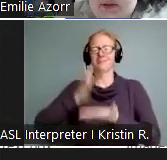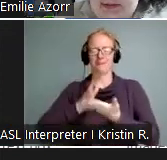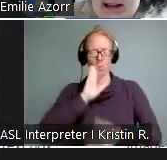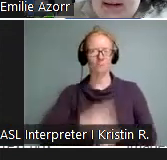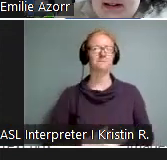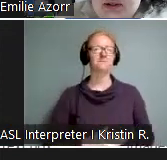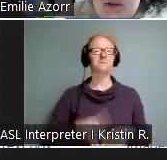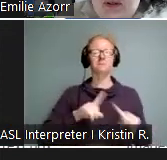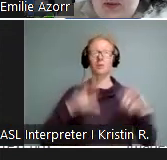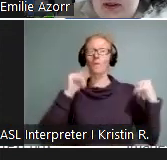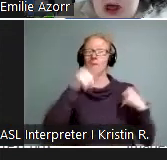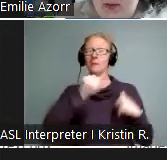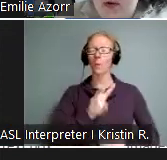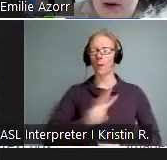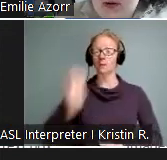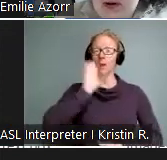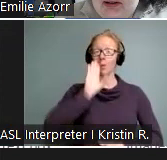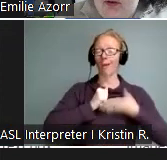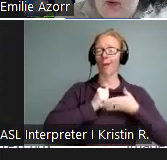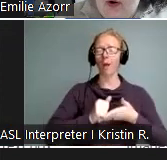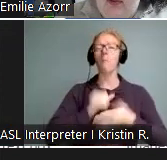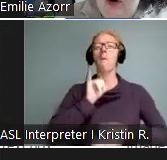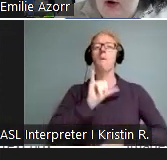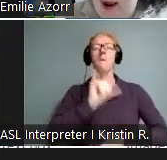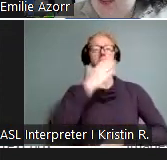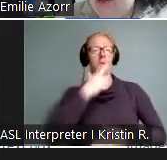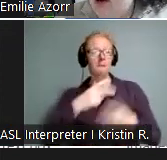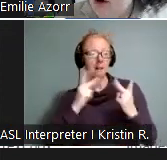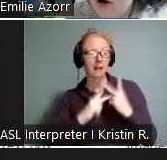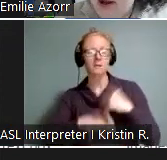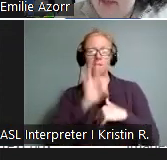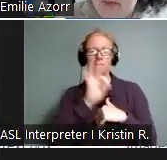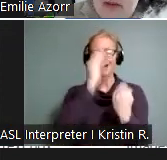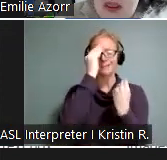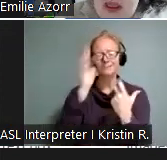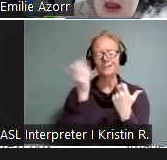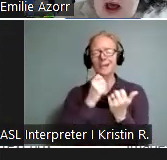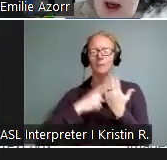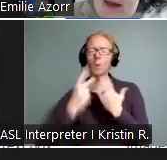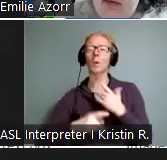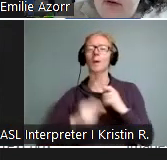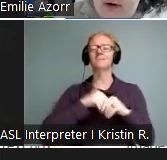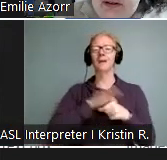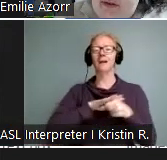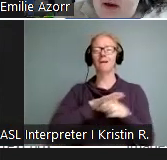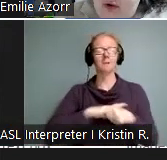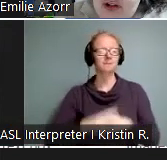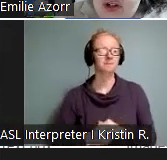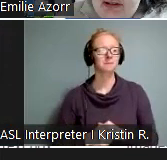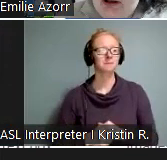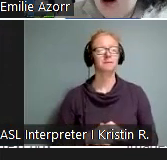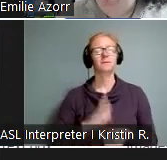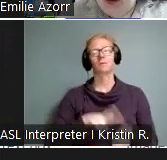hope that this website is going to serve as a really helpful resource for the programs in our area. And then, of course, if